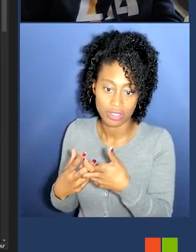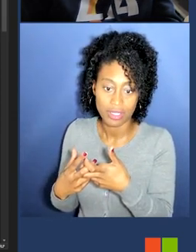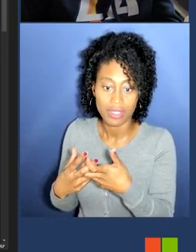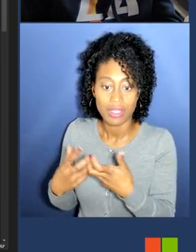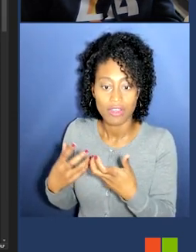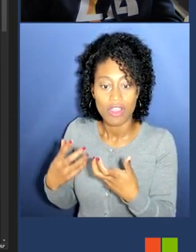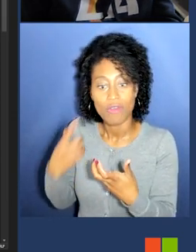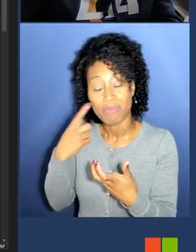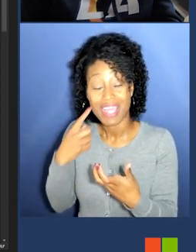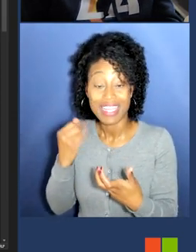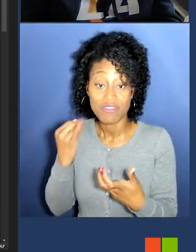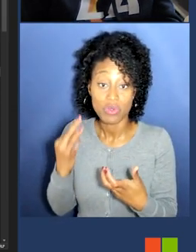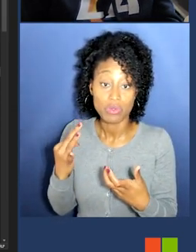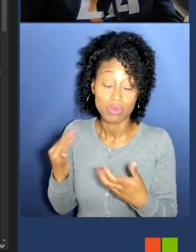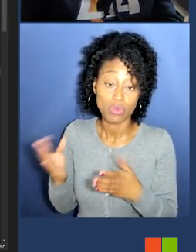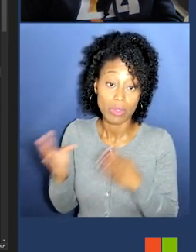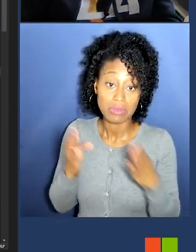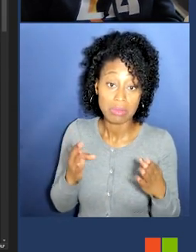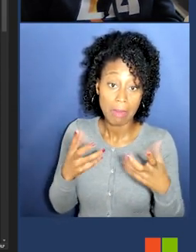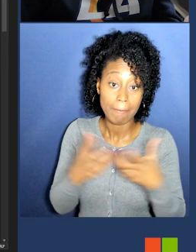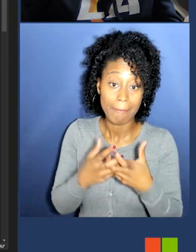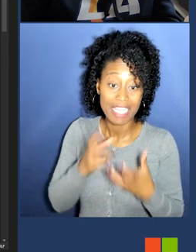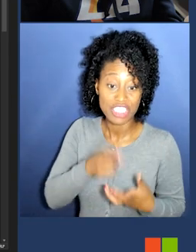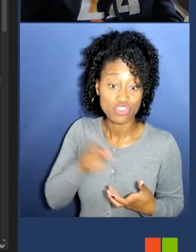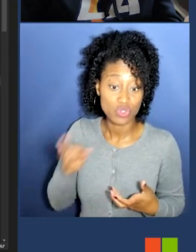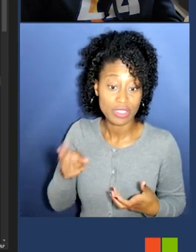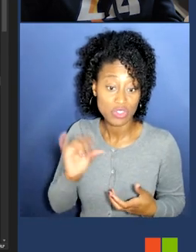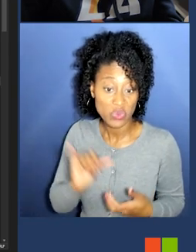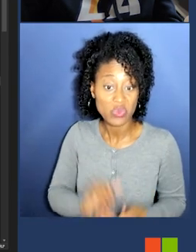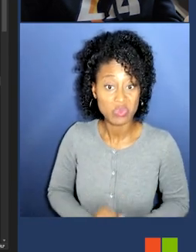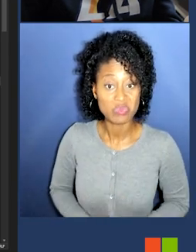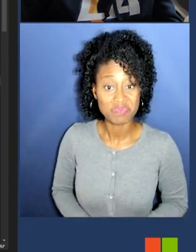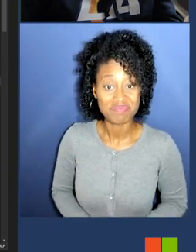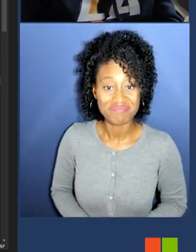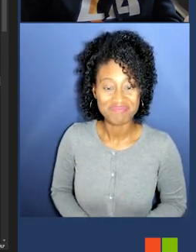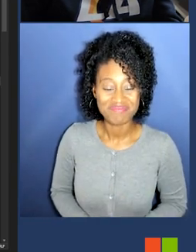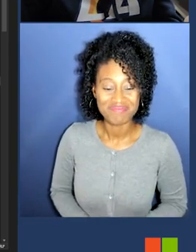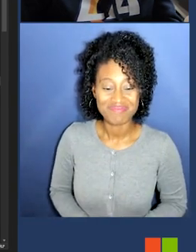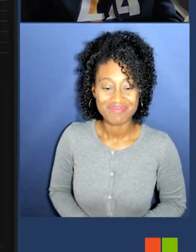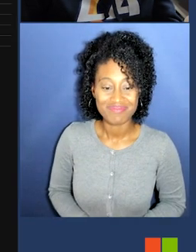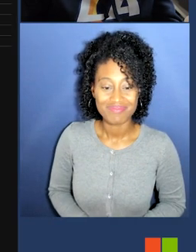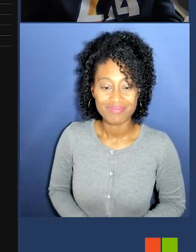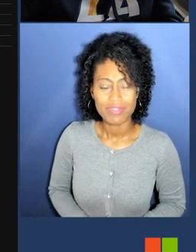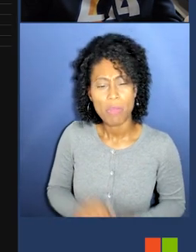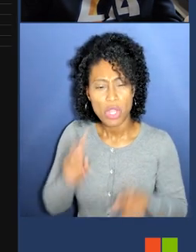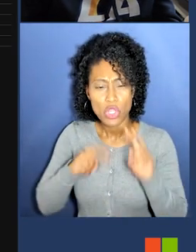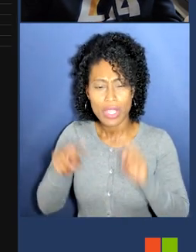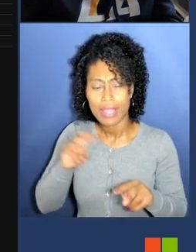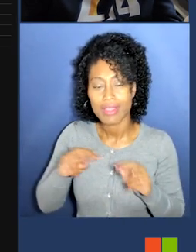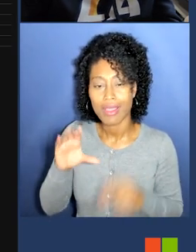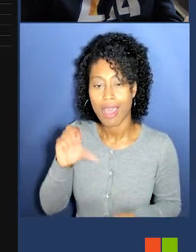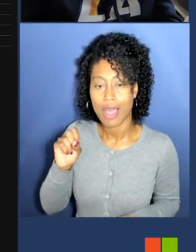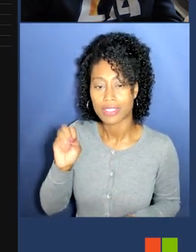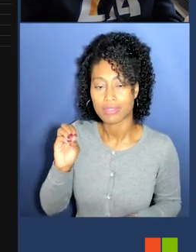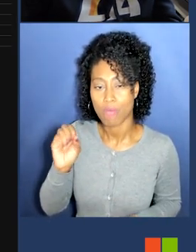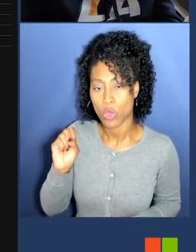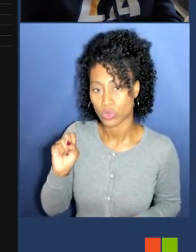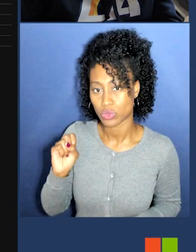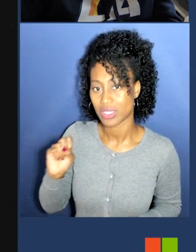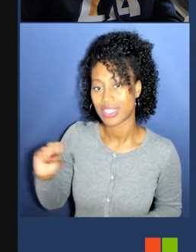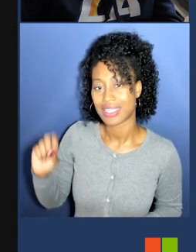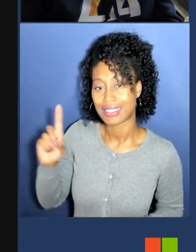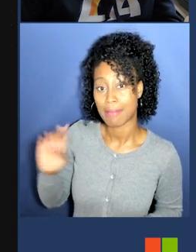match history DB, and create this item async. If you want to have a look at the Cosmos DB and how this